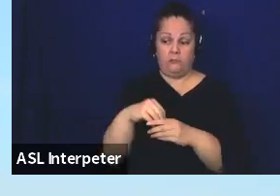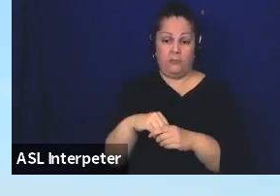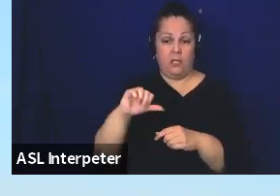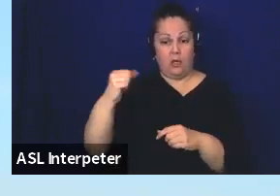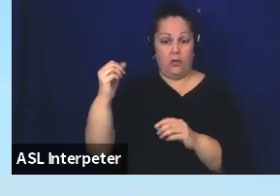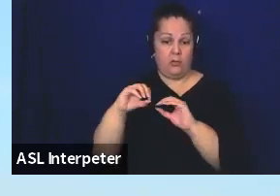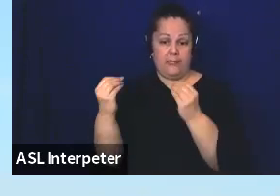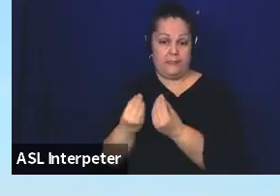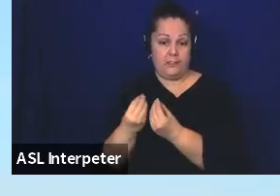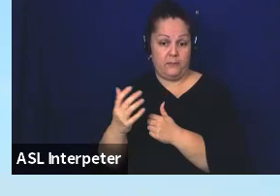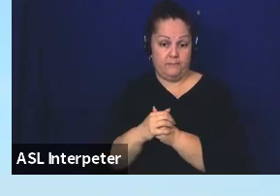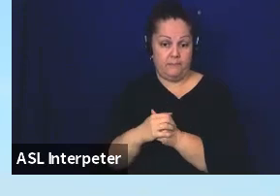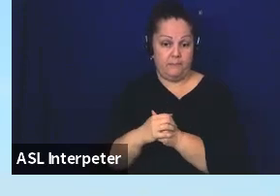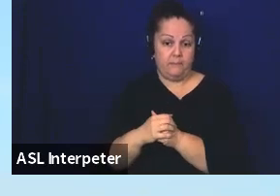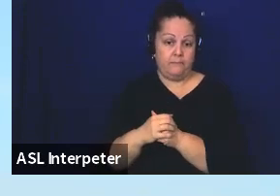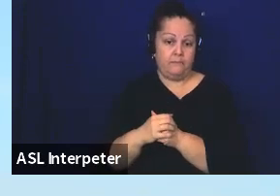stakeholders?